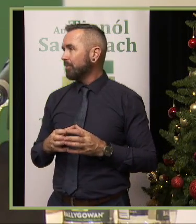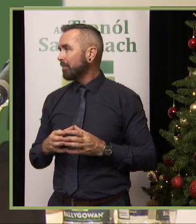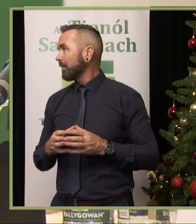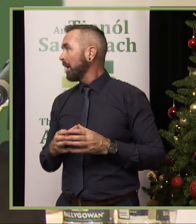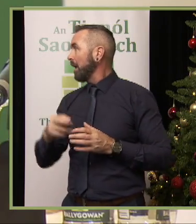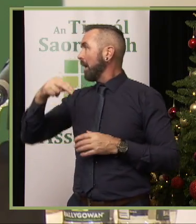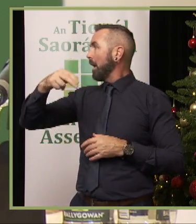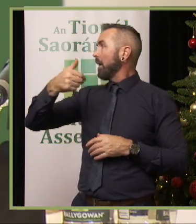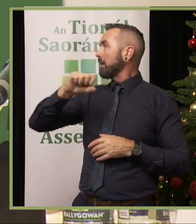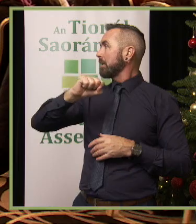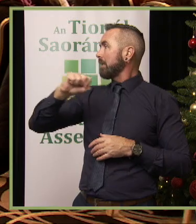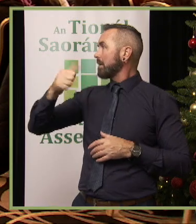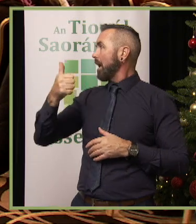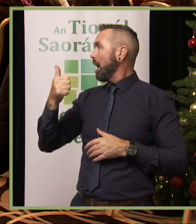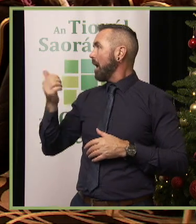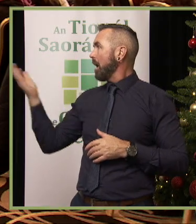NASA.